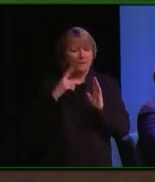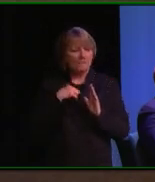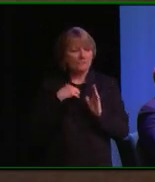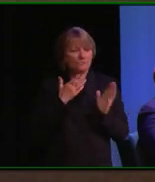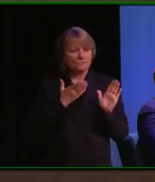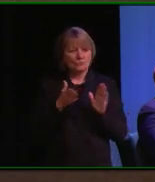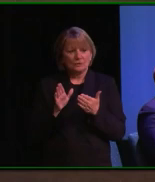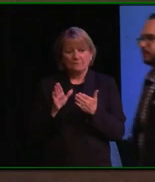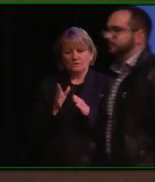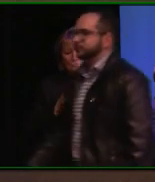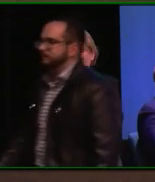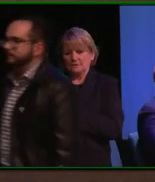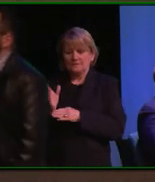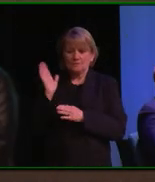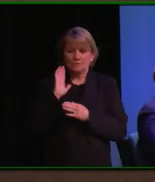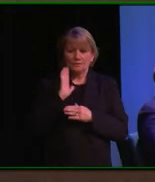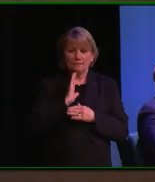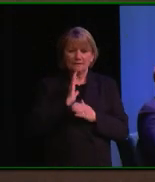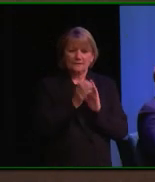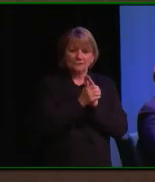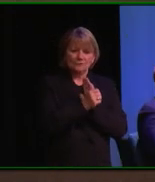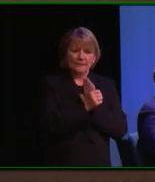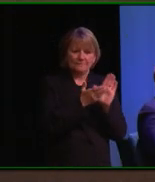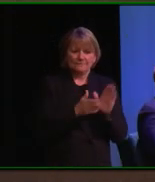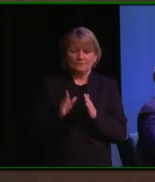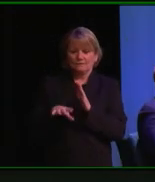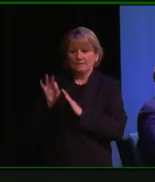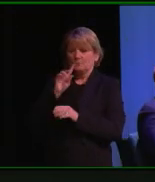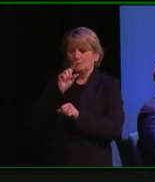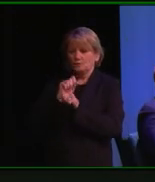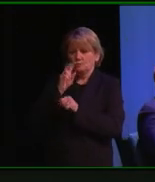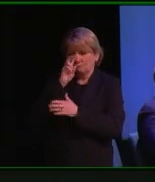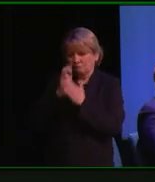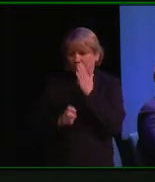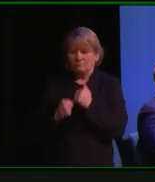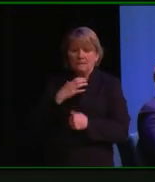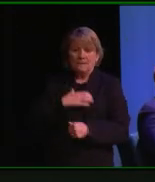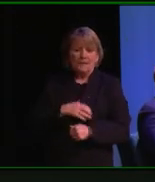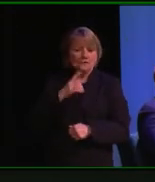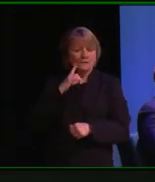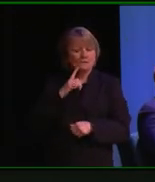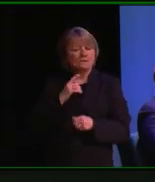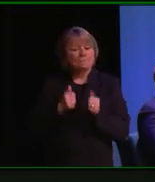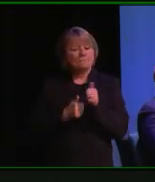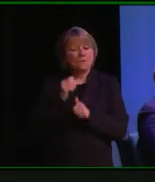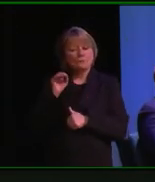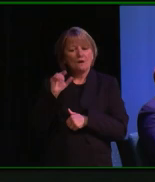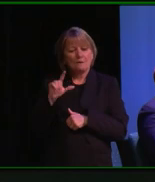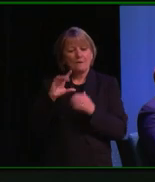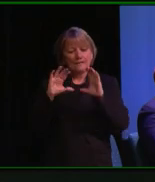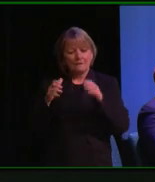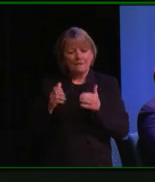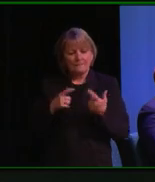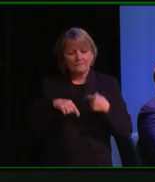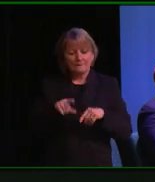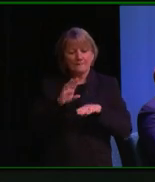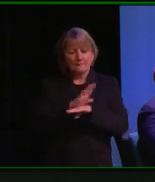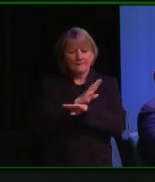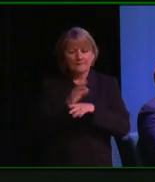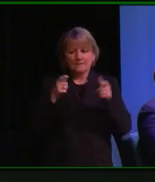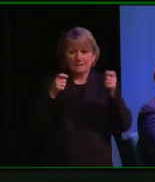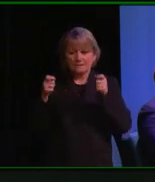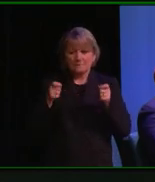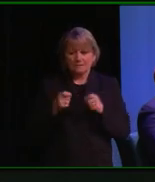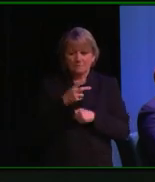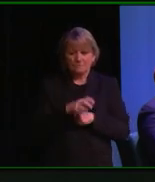shift careers from a previous trade to find his true passion, while taking mostly online classes in the college's Business